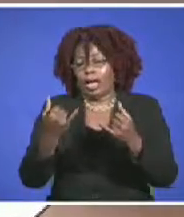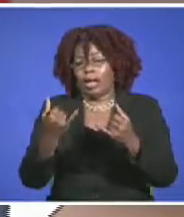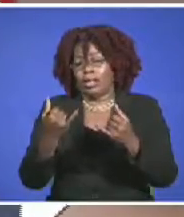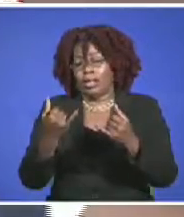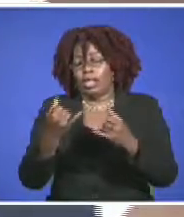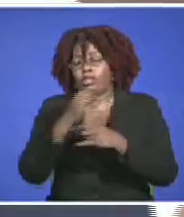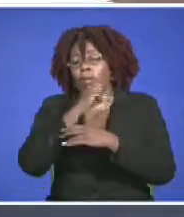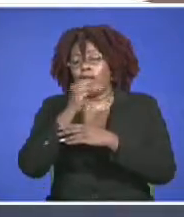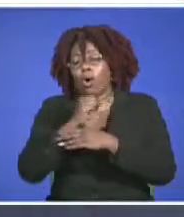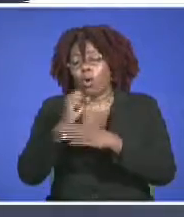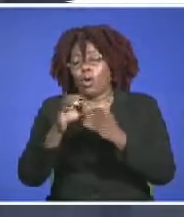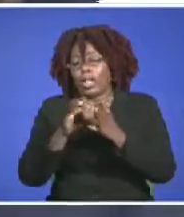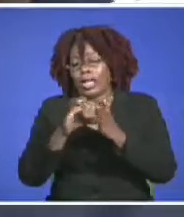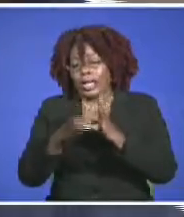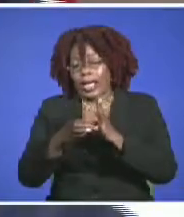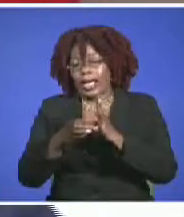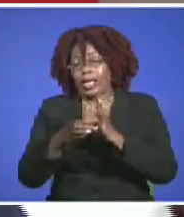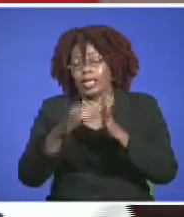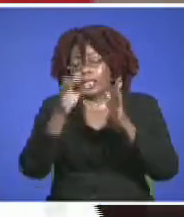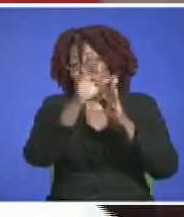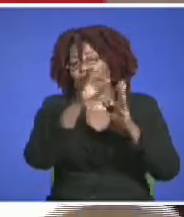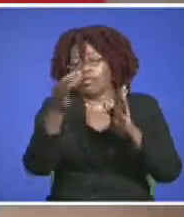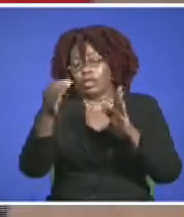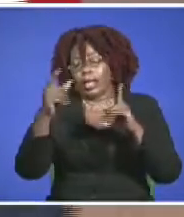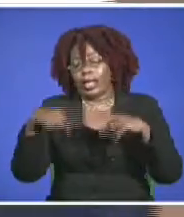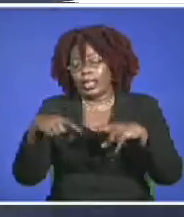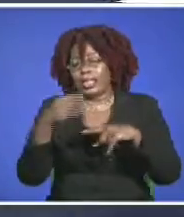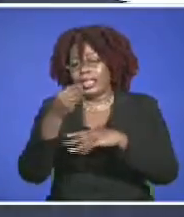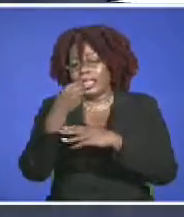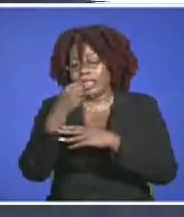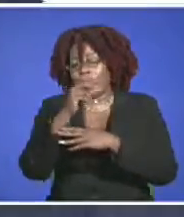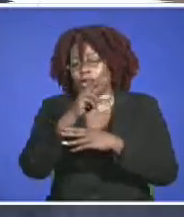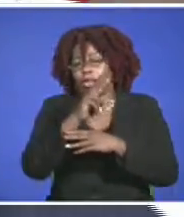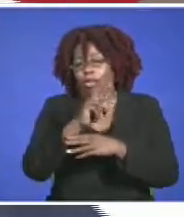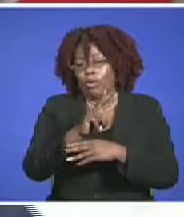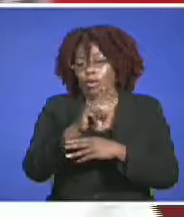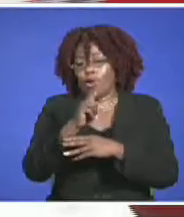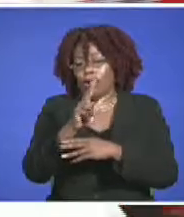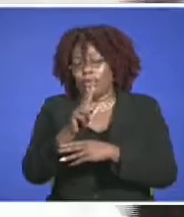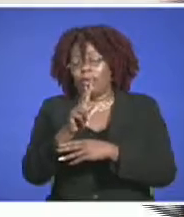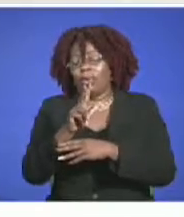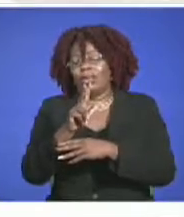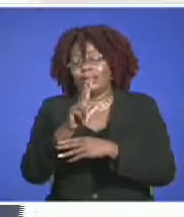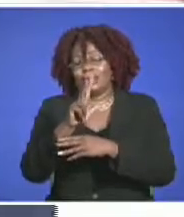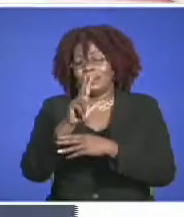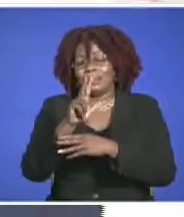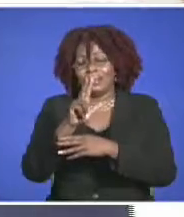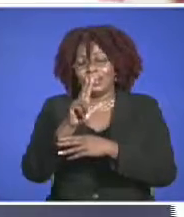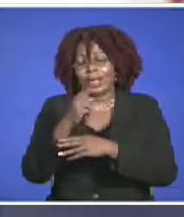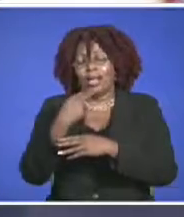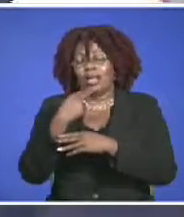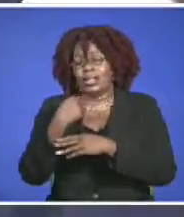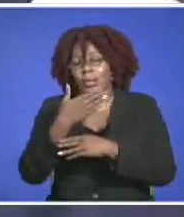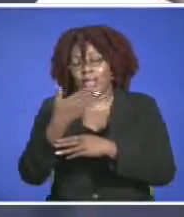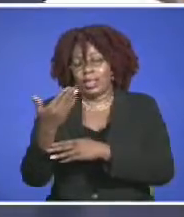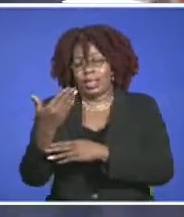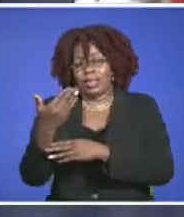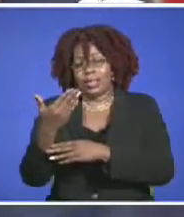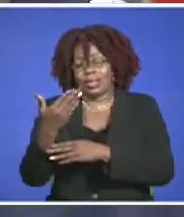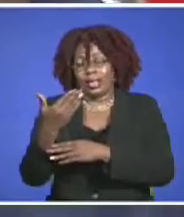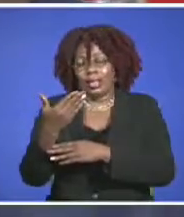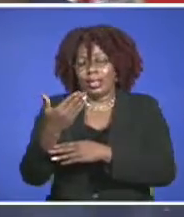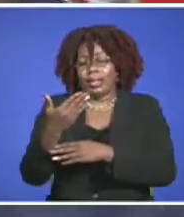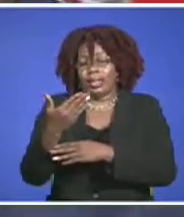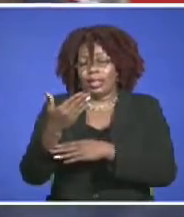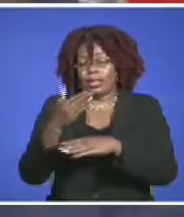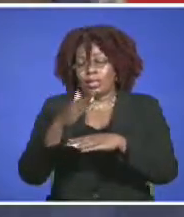own birthday cake from April 5th, which I wasn't allowed to eat. I have 3 or 4 cups of tamarind sauce and all the other good sweet stuff that are in the freezer, which will be